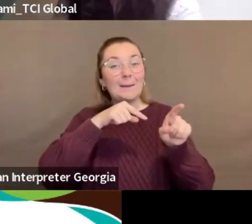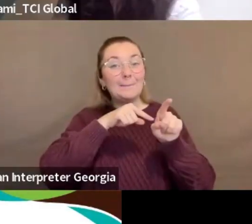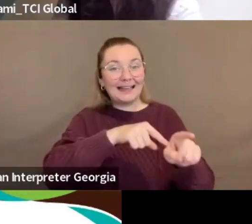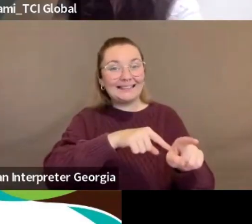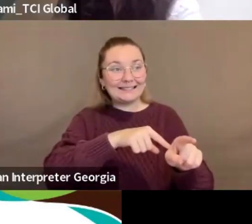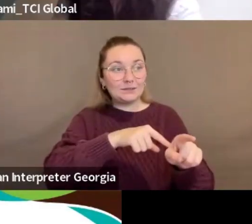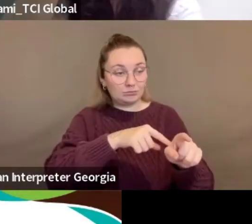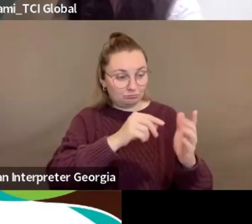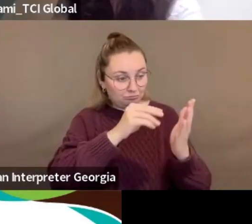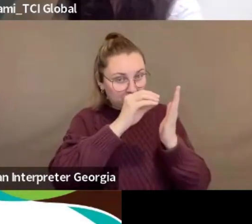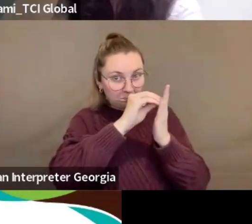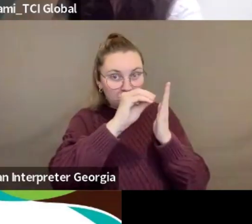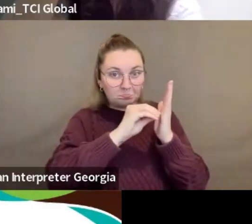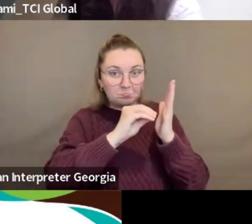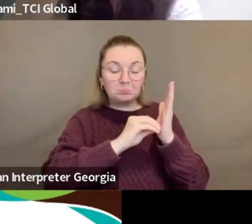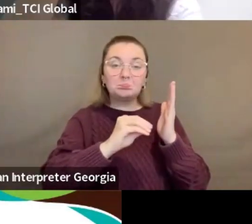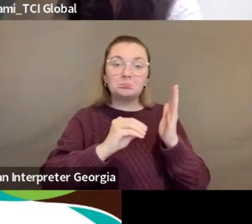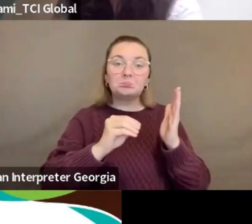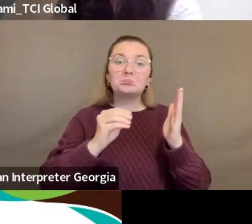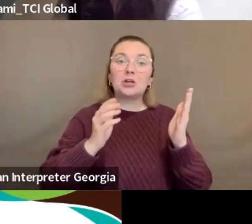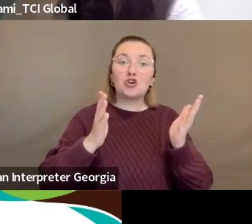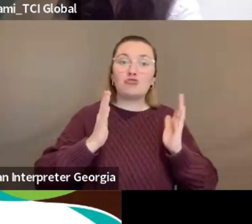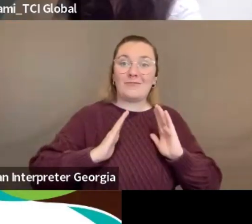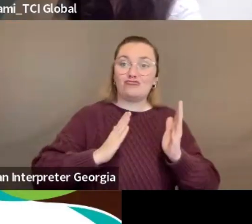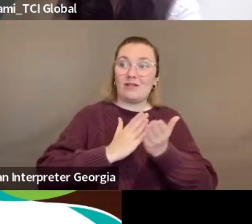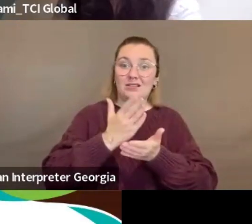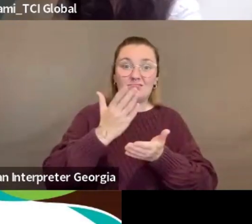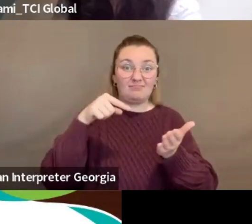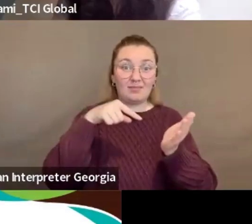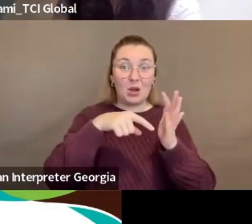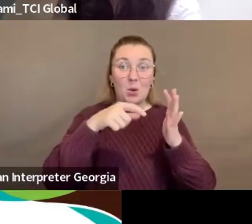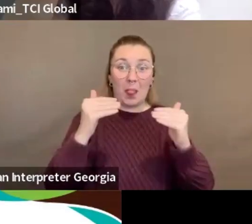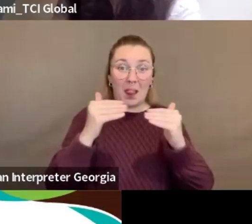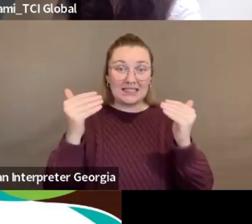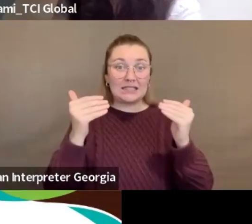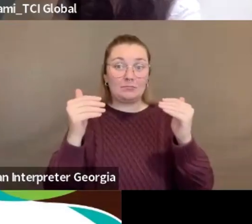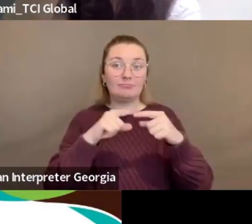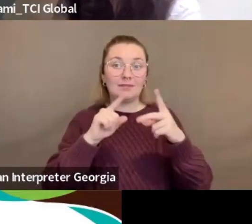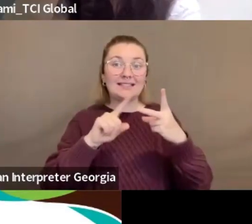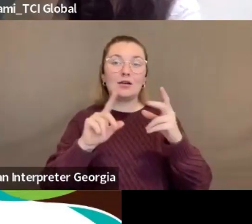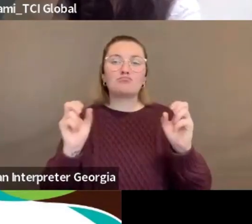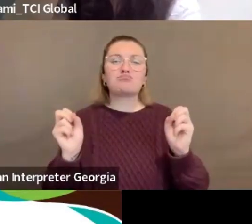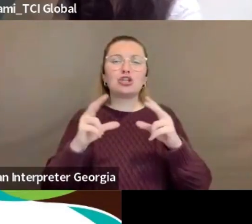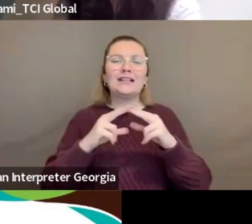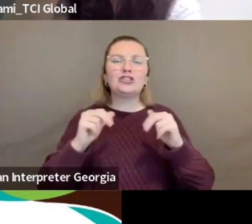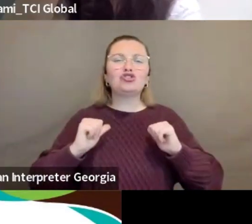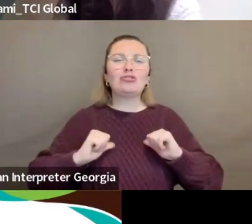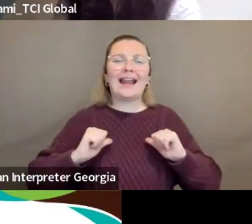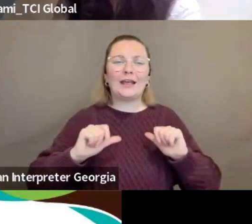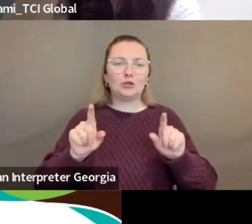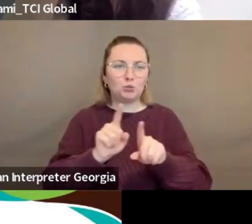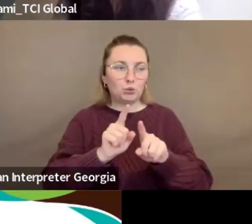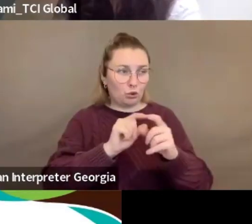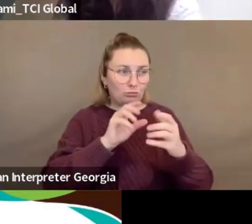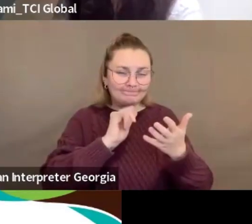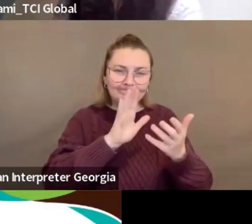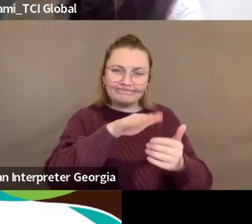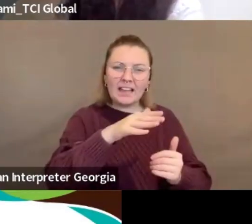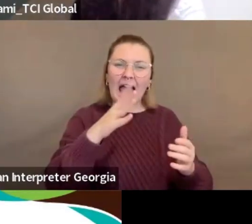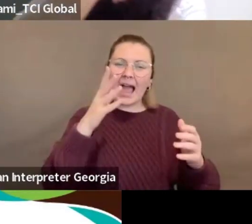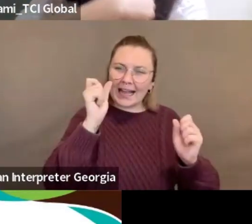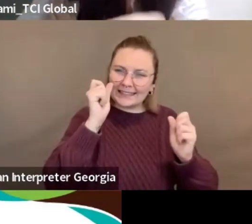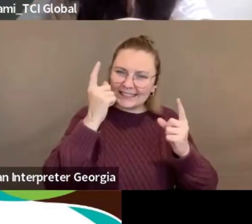Health Organization Quality Rights Initiative. It's really powerful, along with bridge training. So understanding what